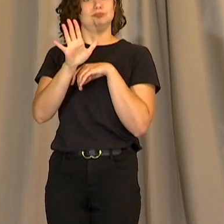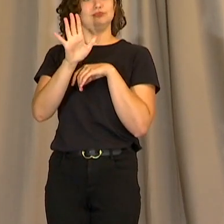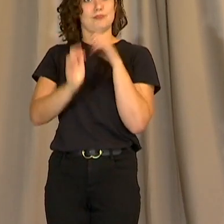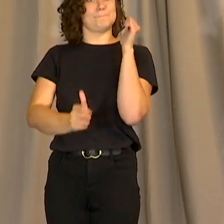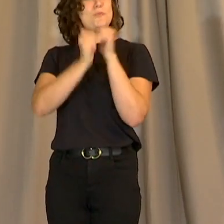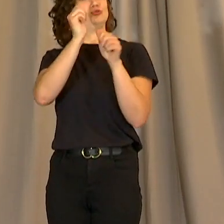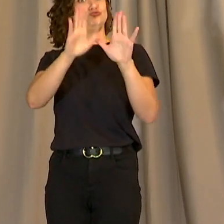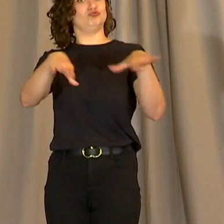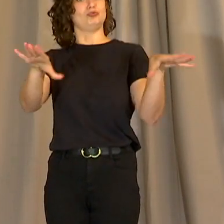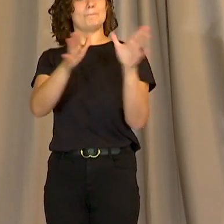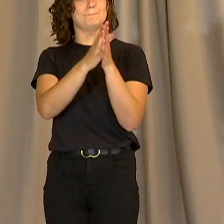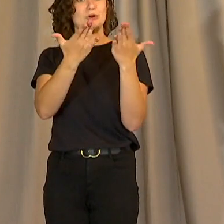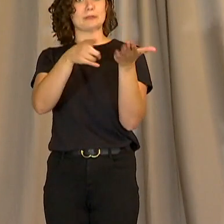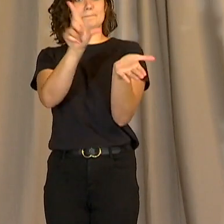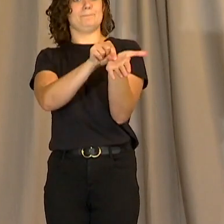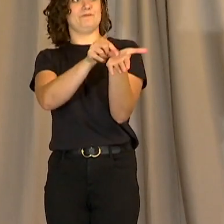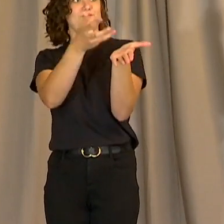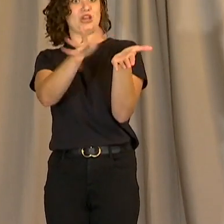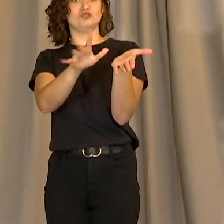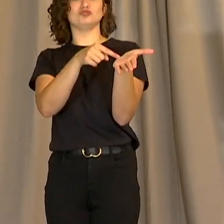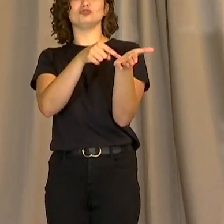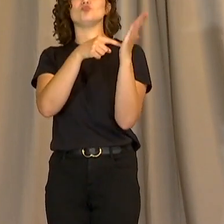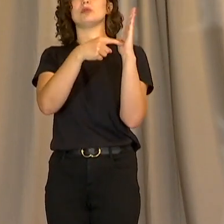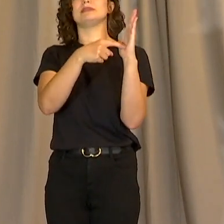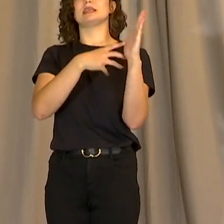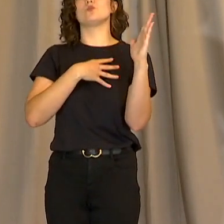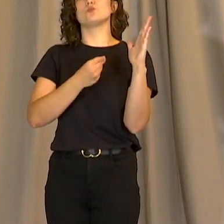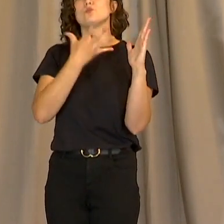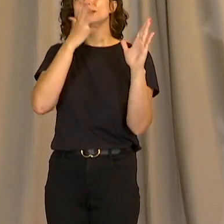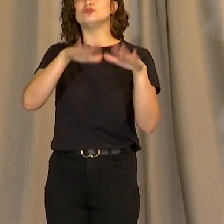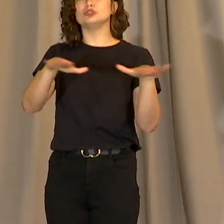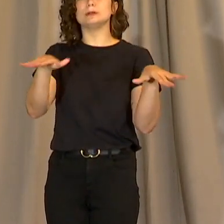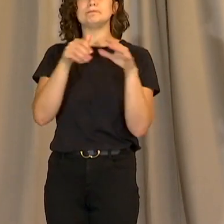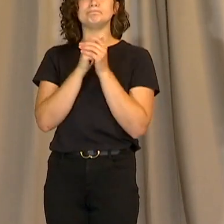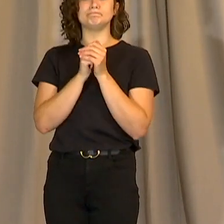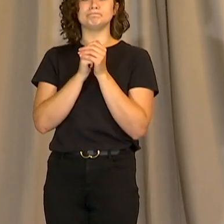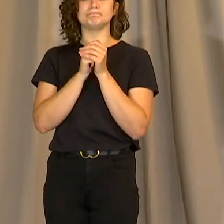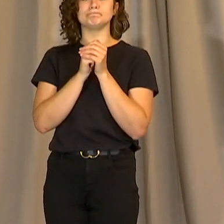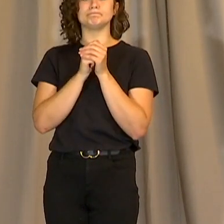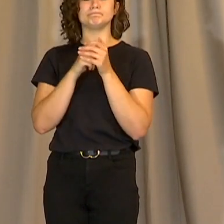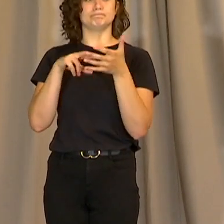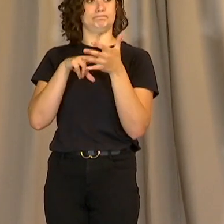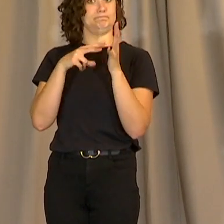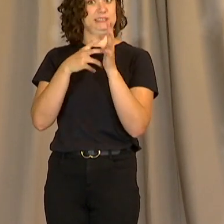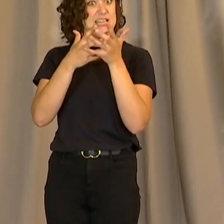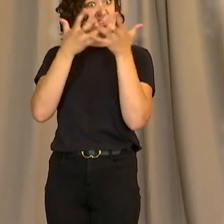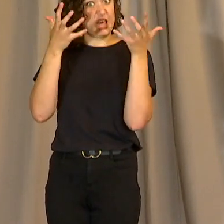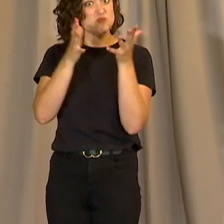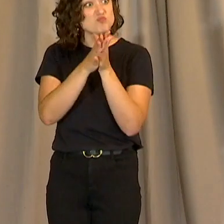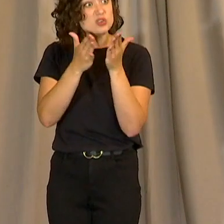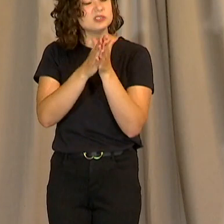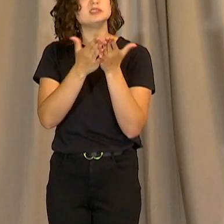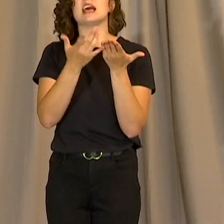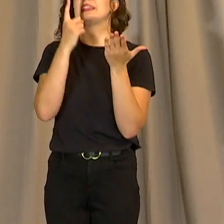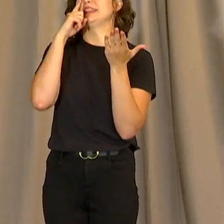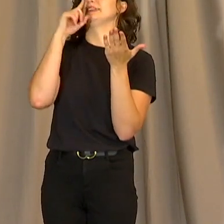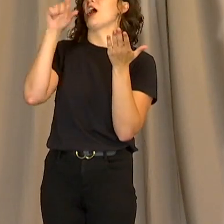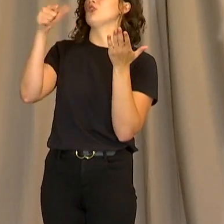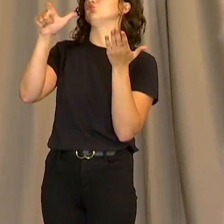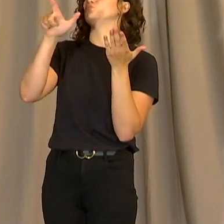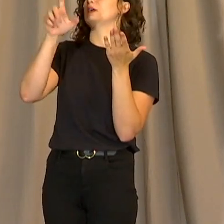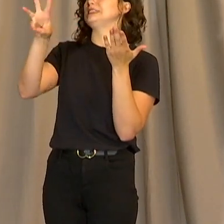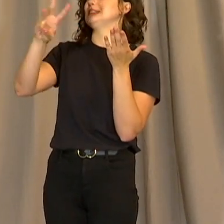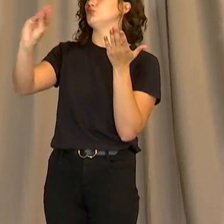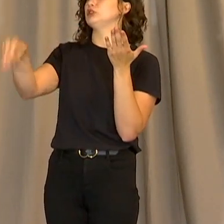books published, represent white children. So that doesn't leave a lot of books or a lot of other, and I think it's another 26% that